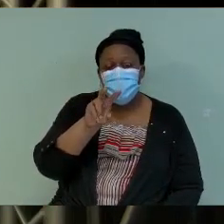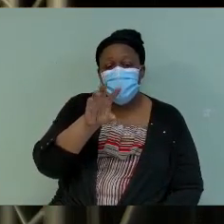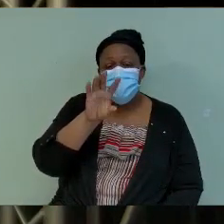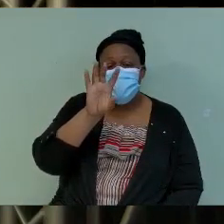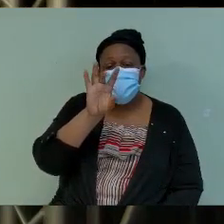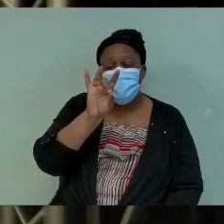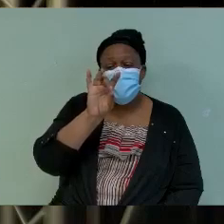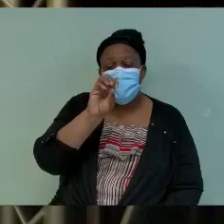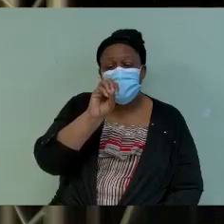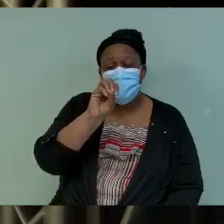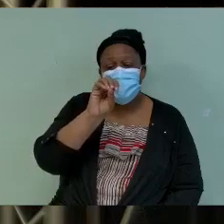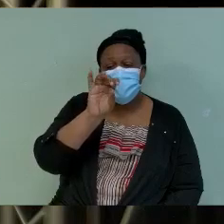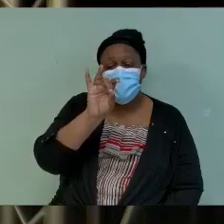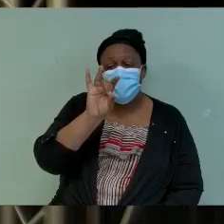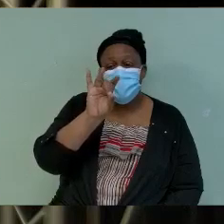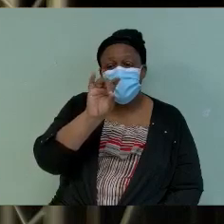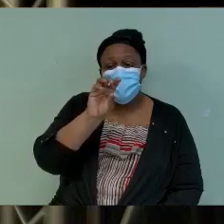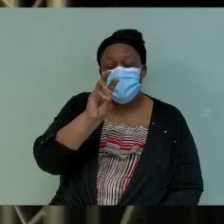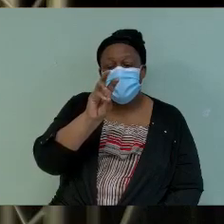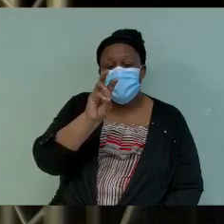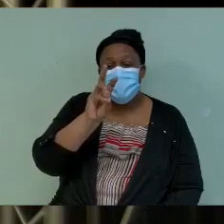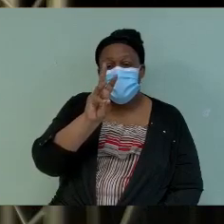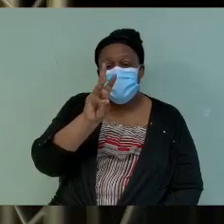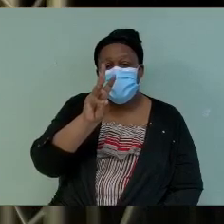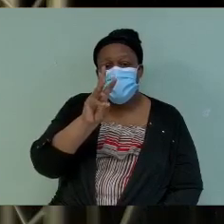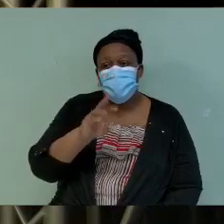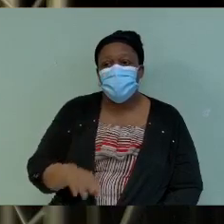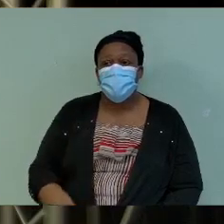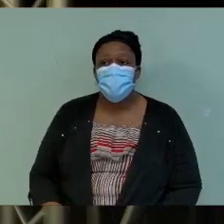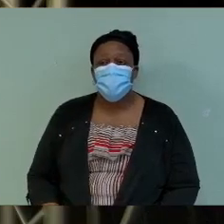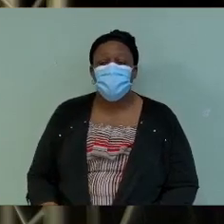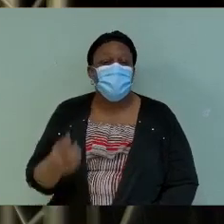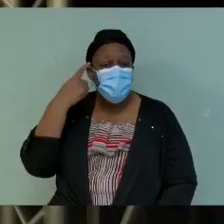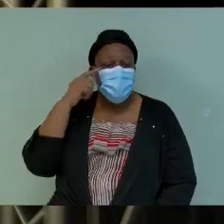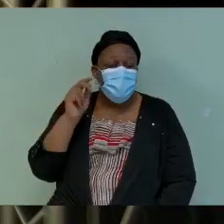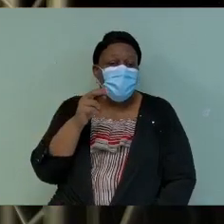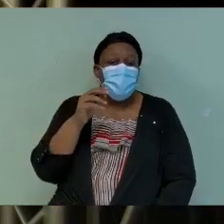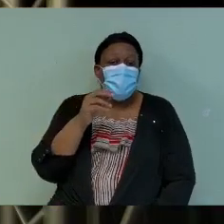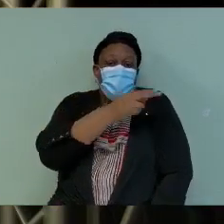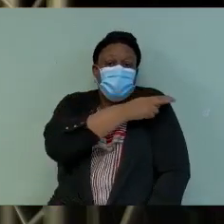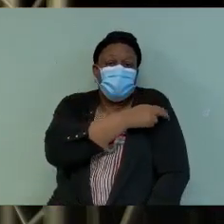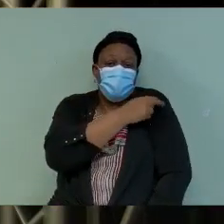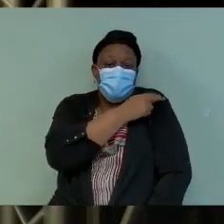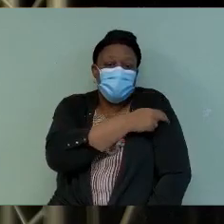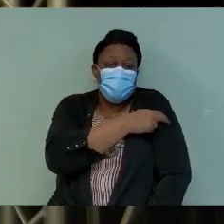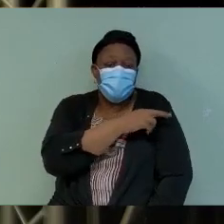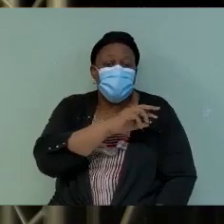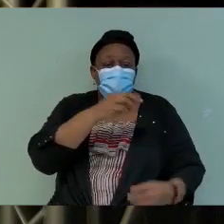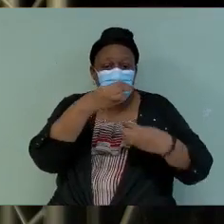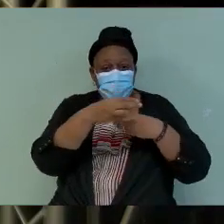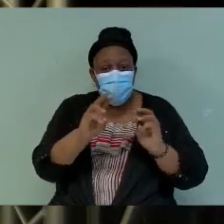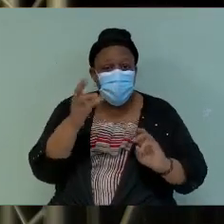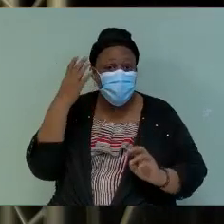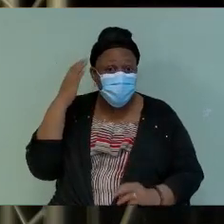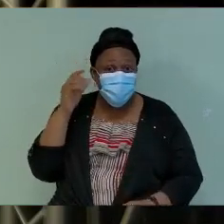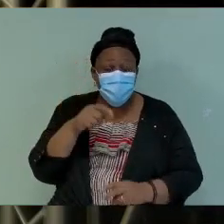662-8086. For the JNF Hospital Psychological Services, you can call